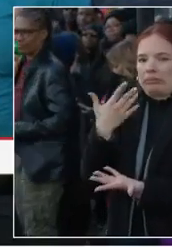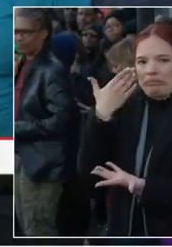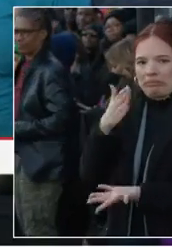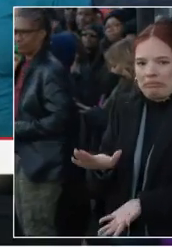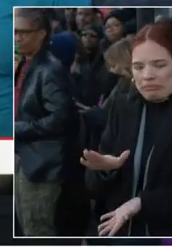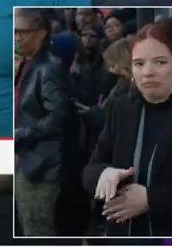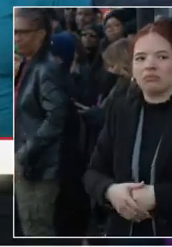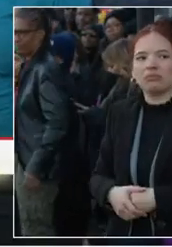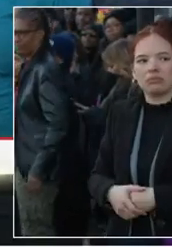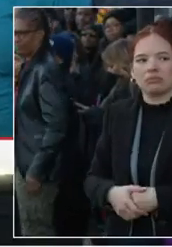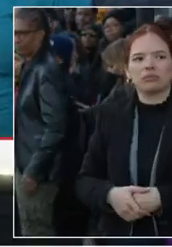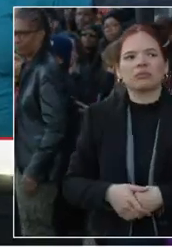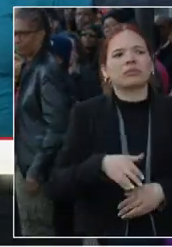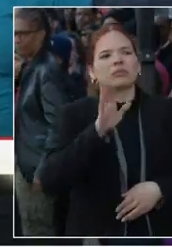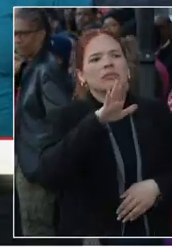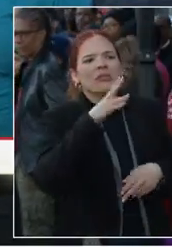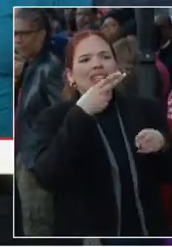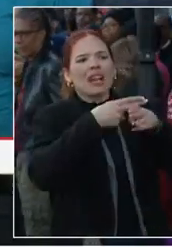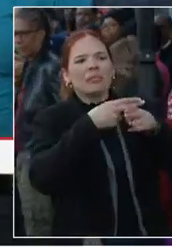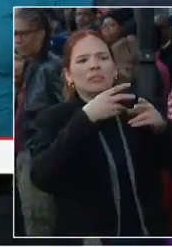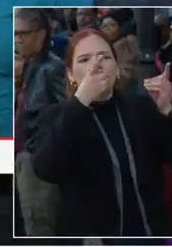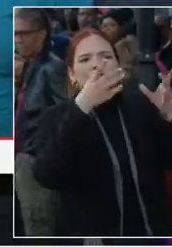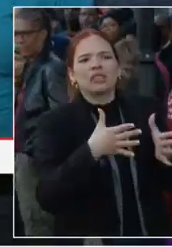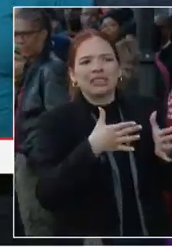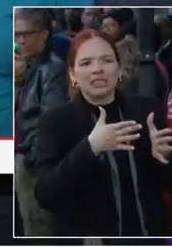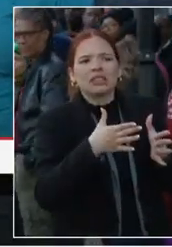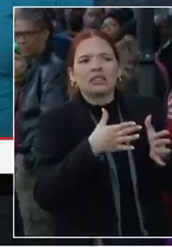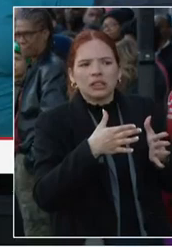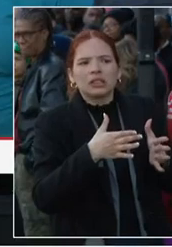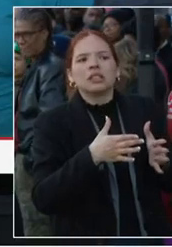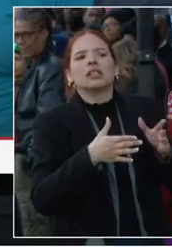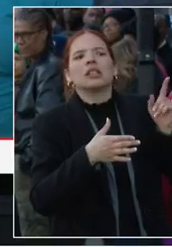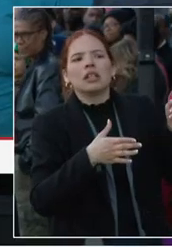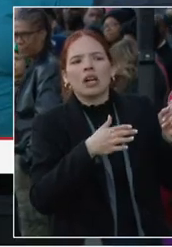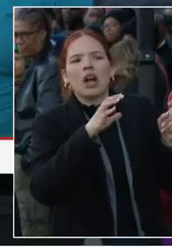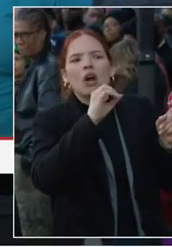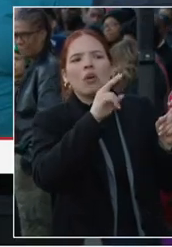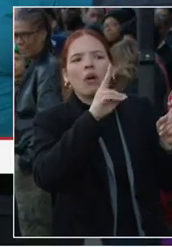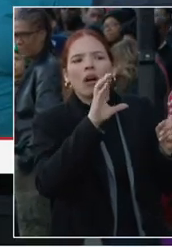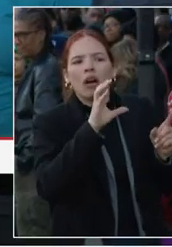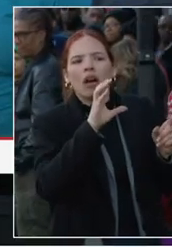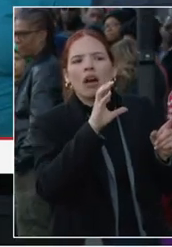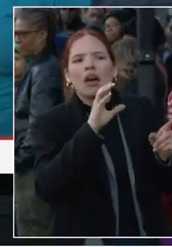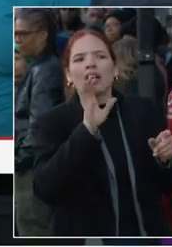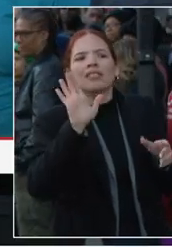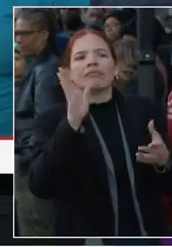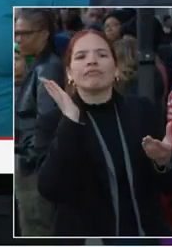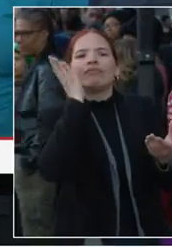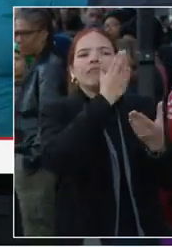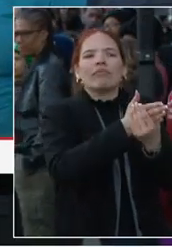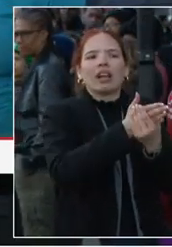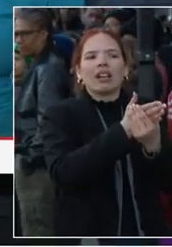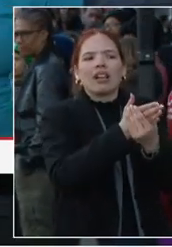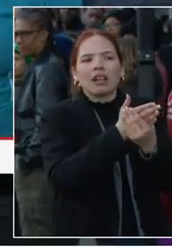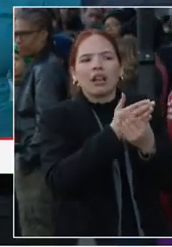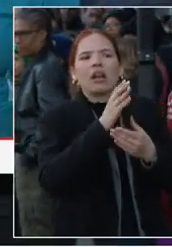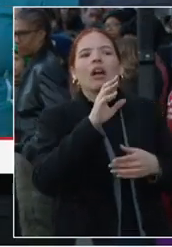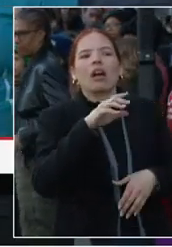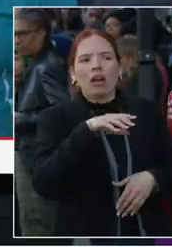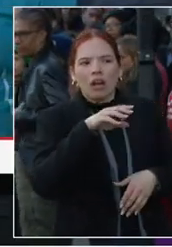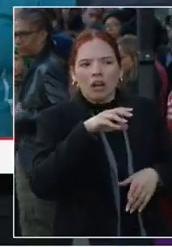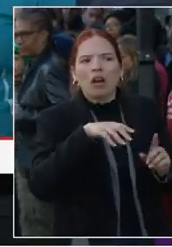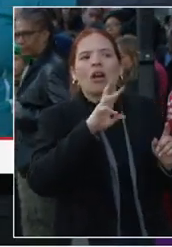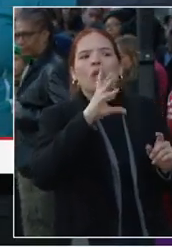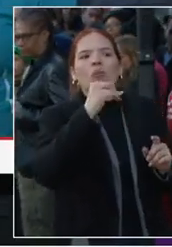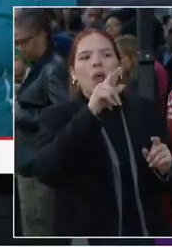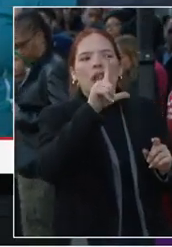the interim director of OUC filing a whistleblower lawsuit. Do you have any comment? That's Ms. Subito against